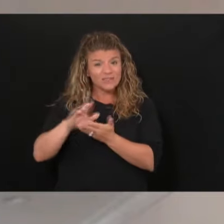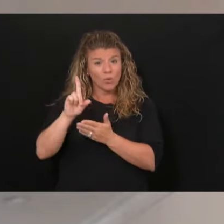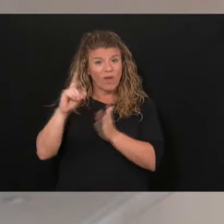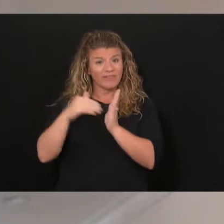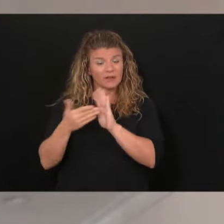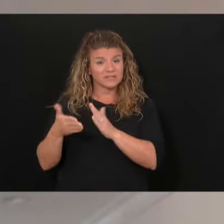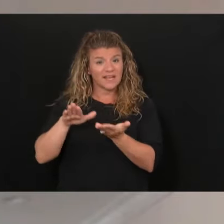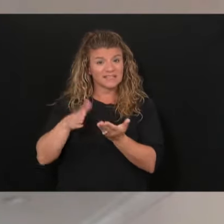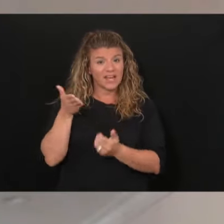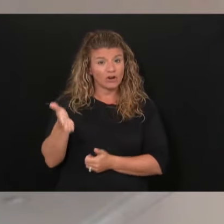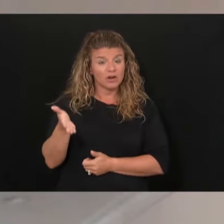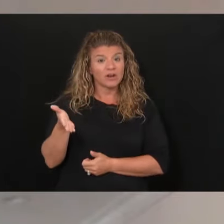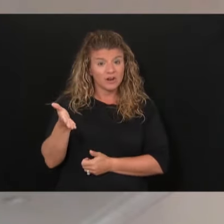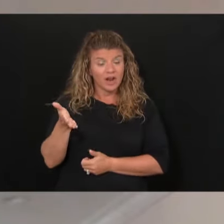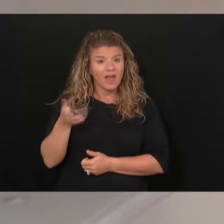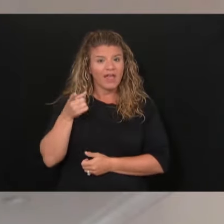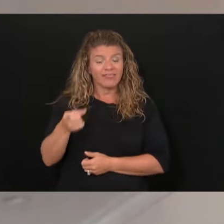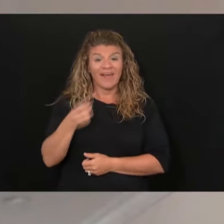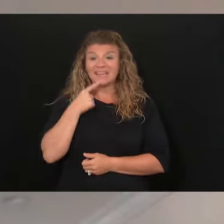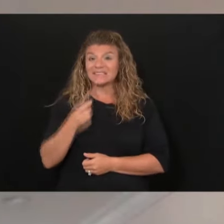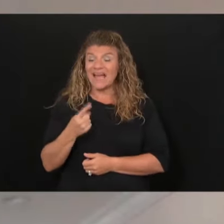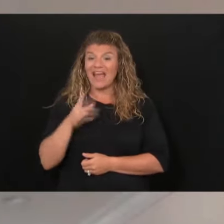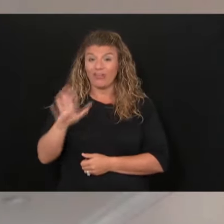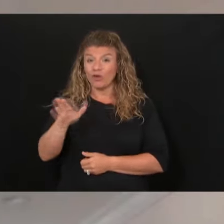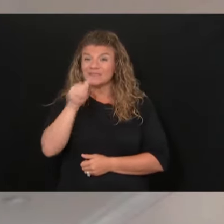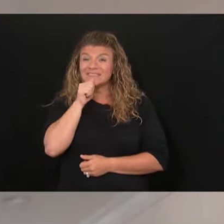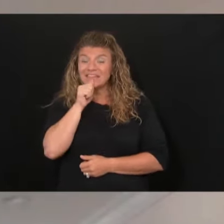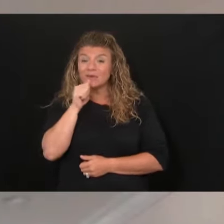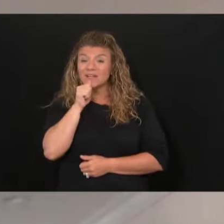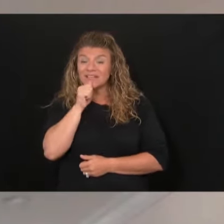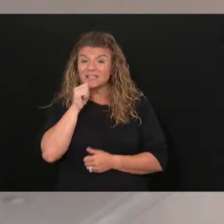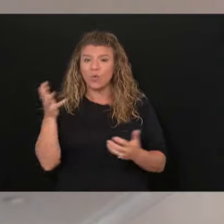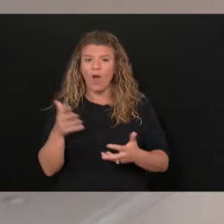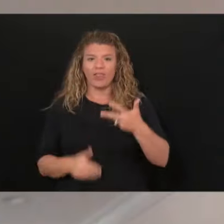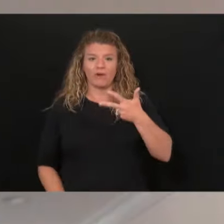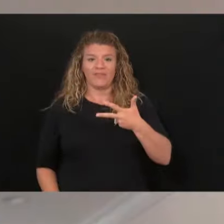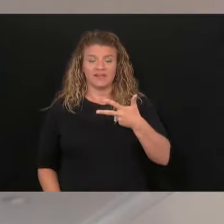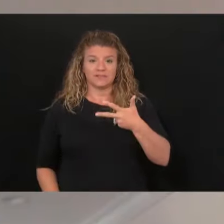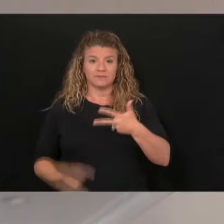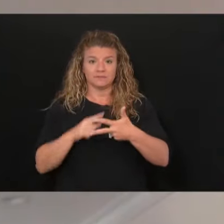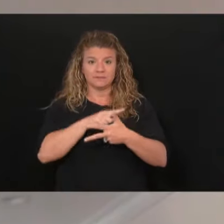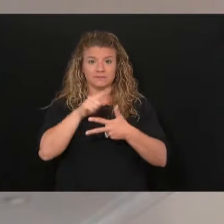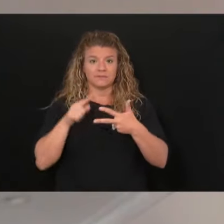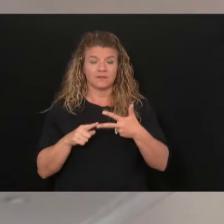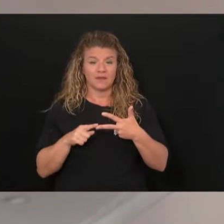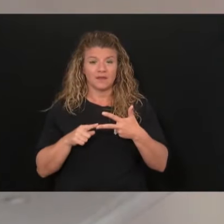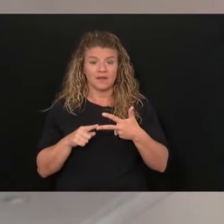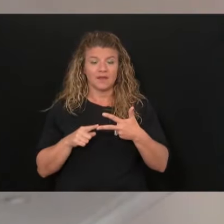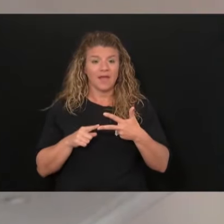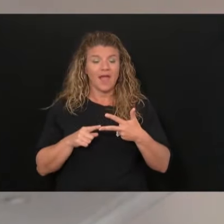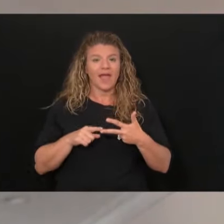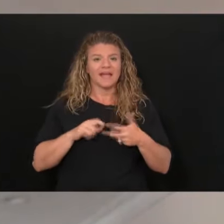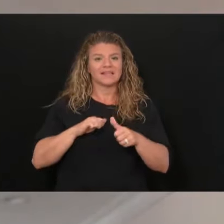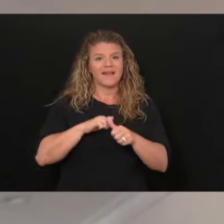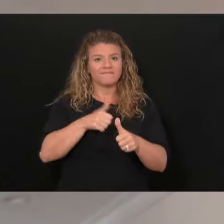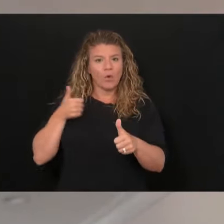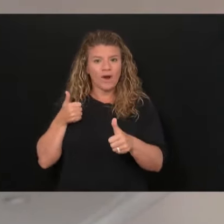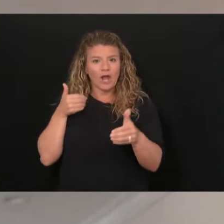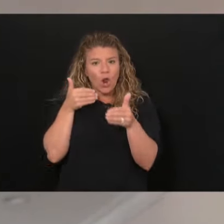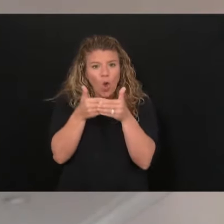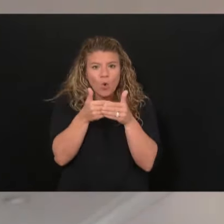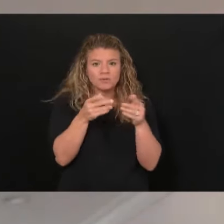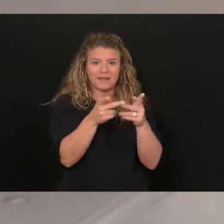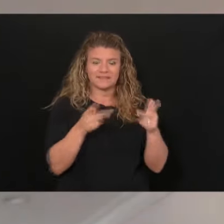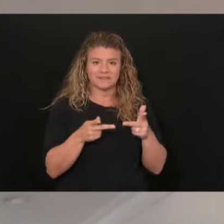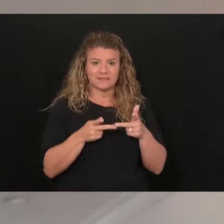from COVID-19. And they say the secret is really three things. And it's really avoiding closed spaces. So